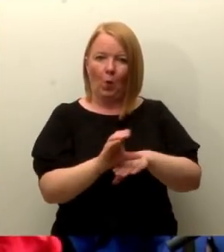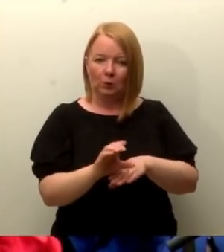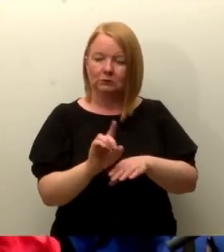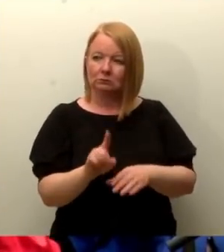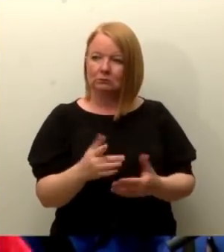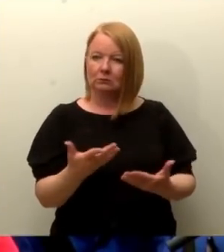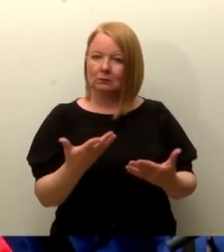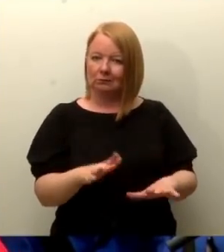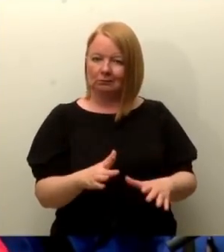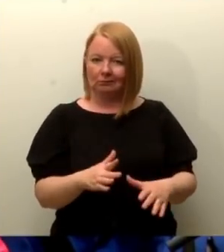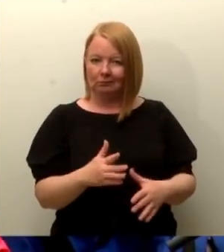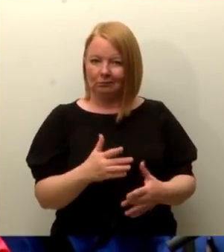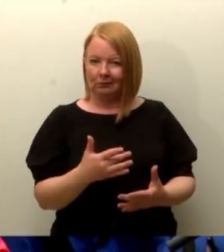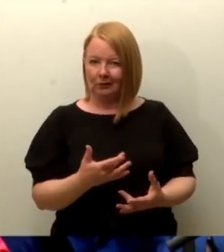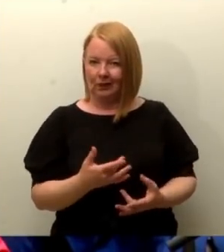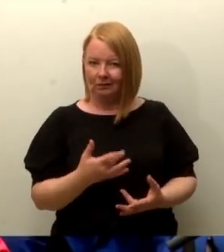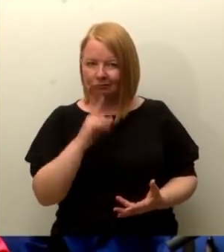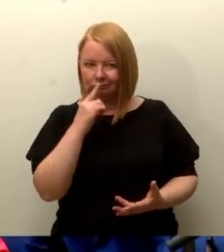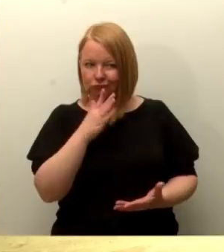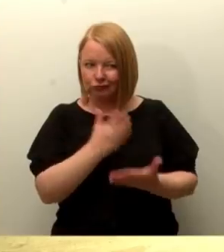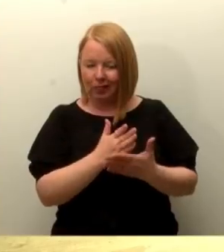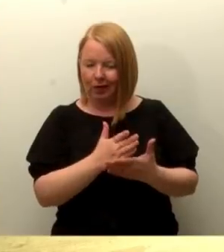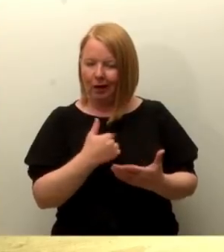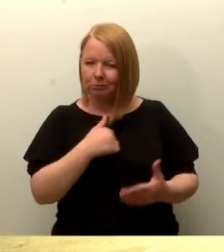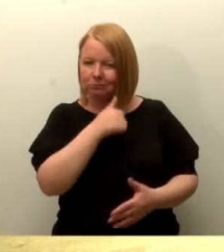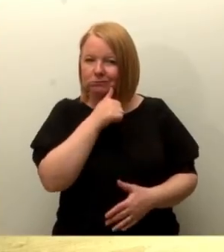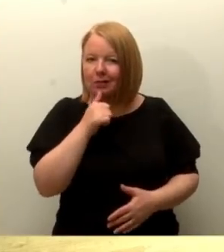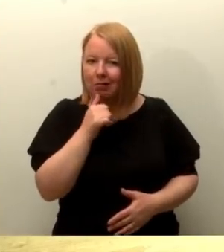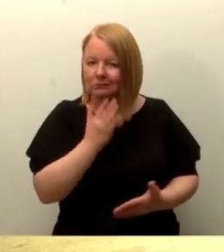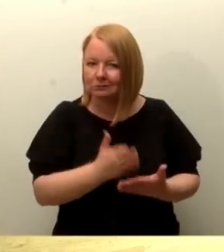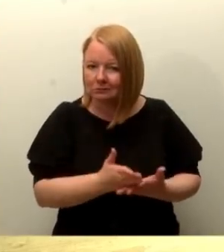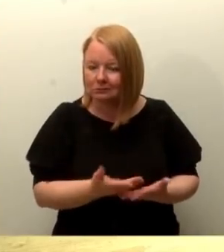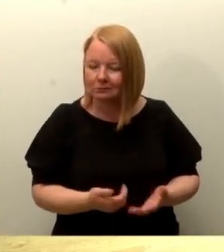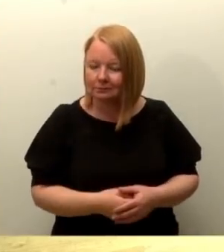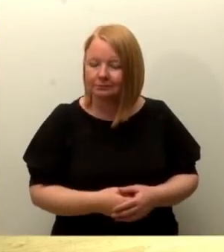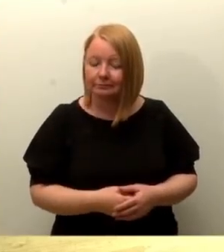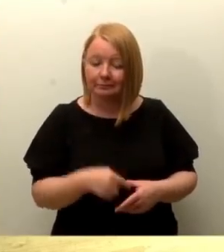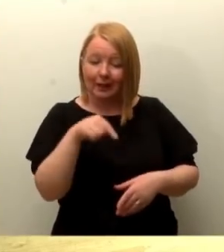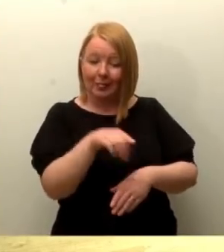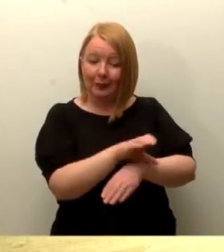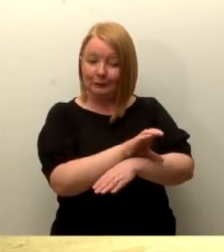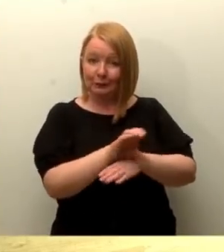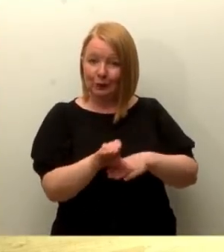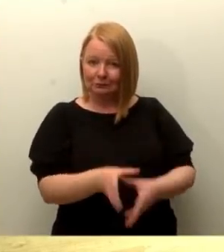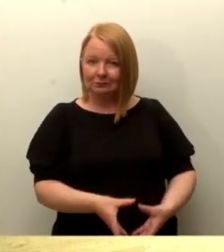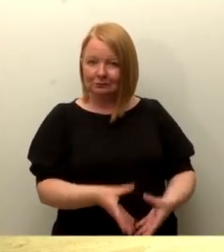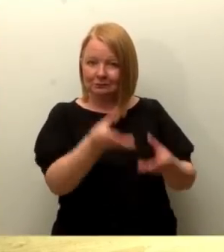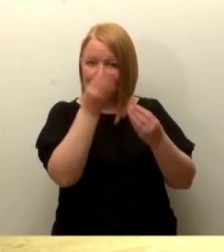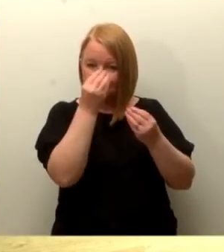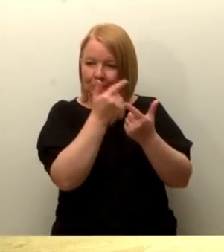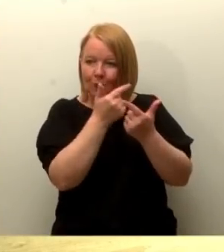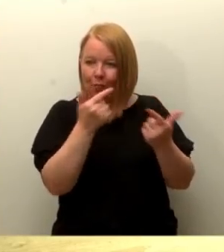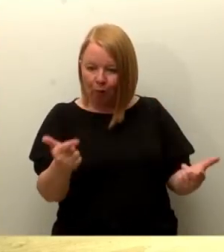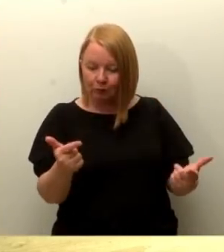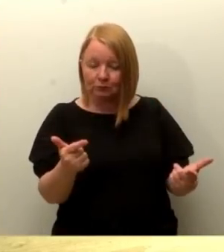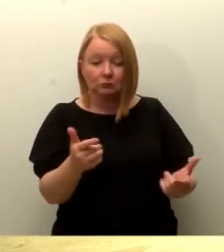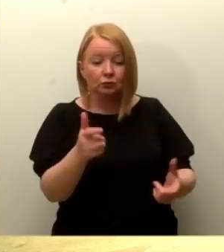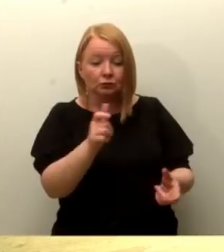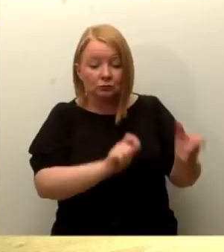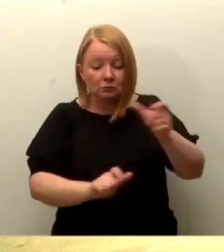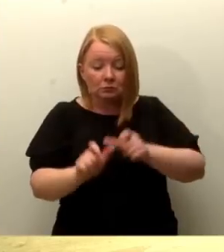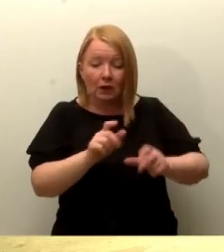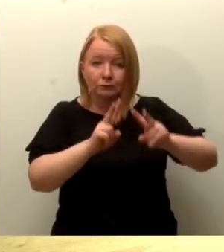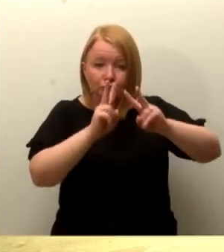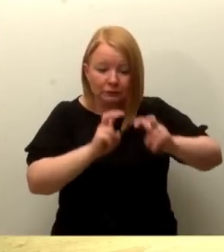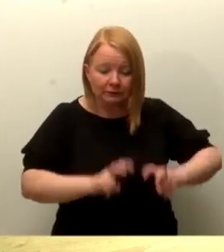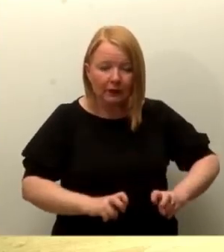And I've never regretted that decision till date. From this course, I learned a lot. I learned the science of research, how